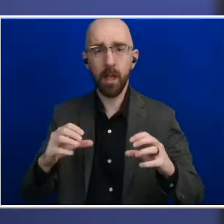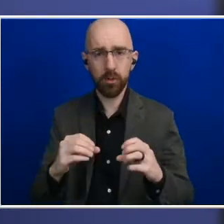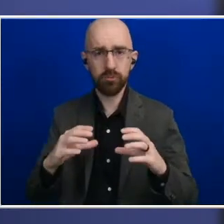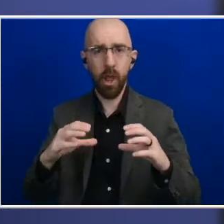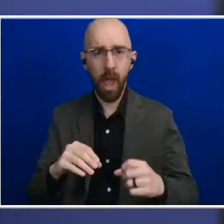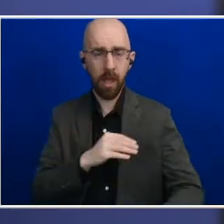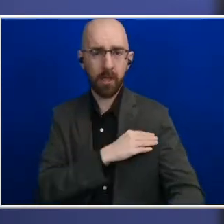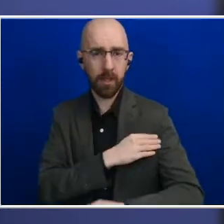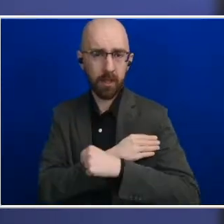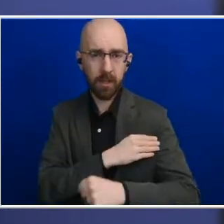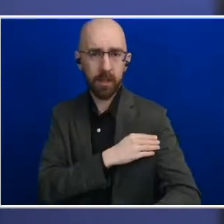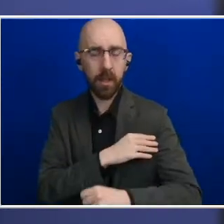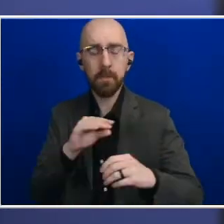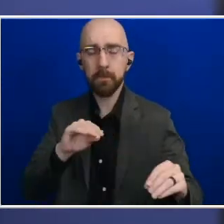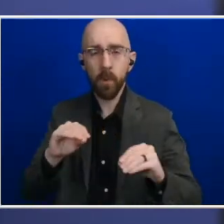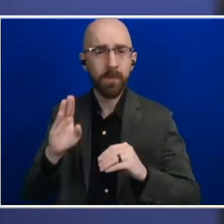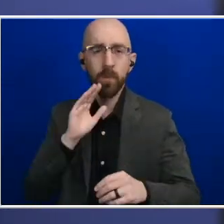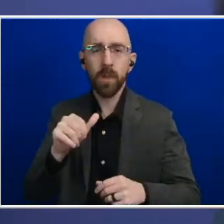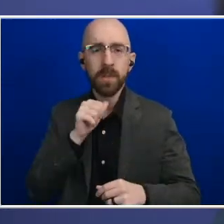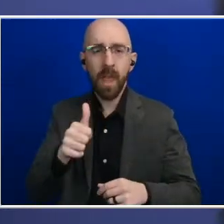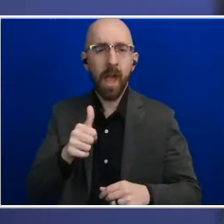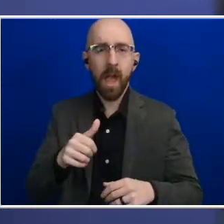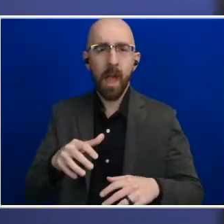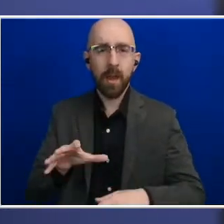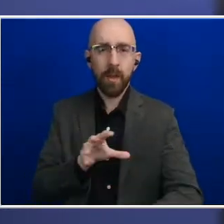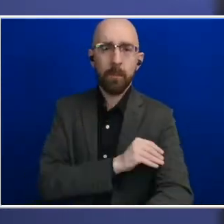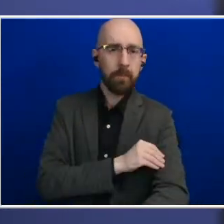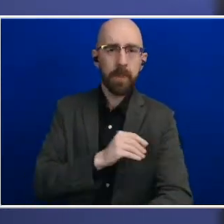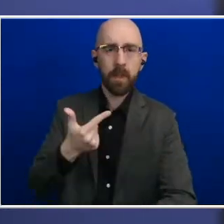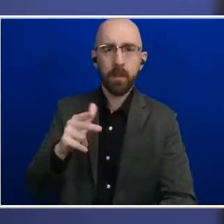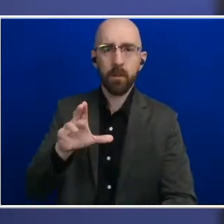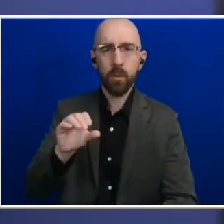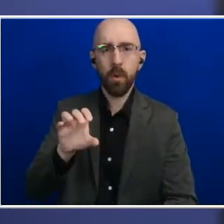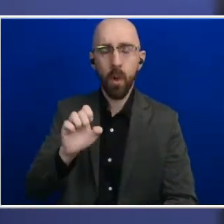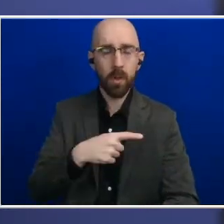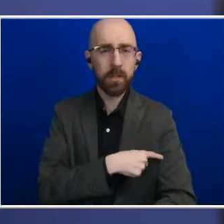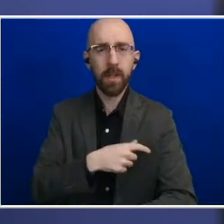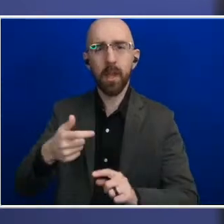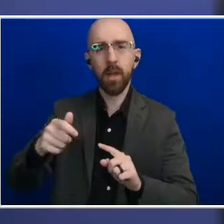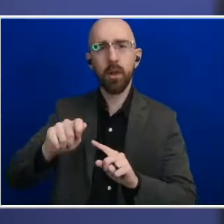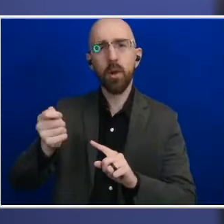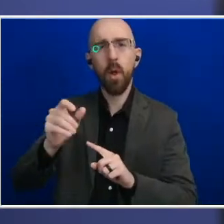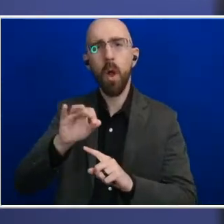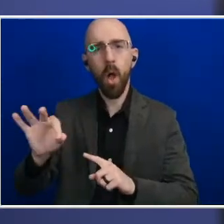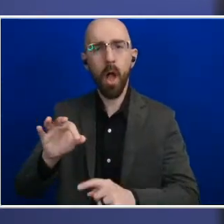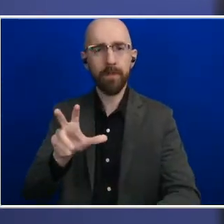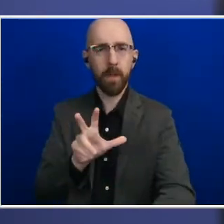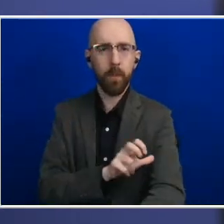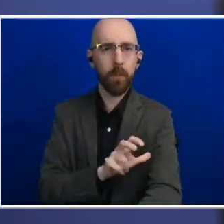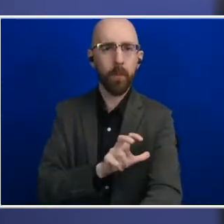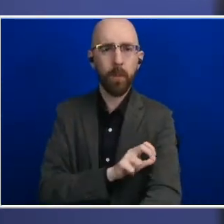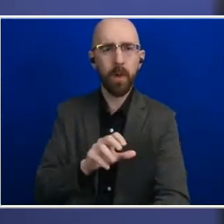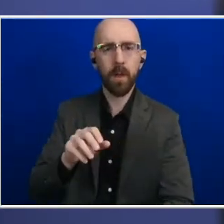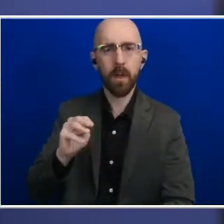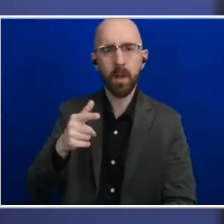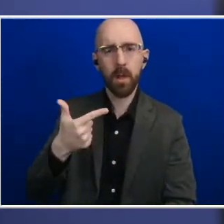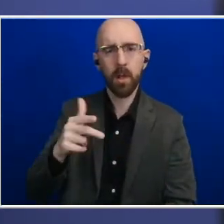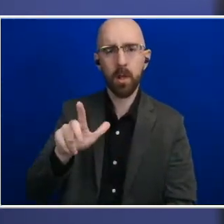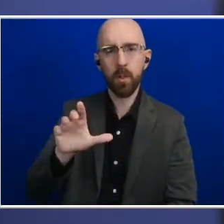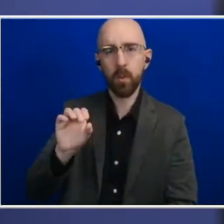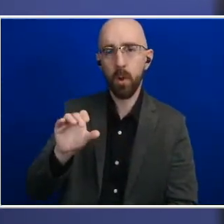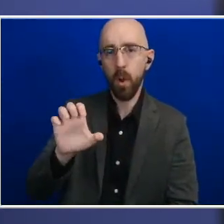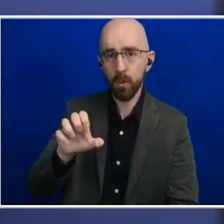not going to take up glucose. So then your muscles turn off the ability to take up glucose and respond to insulin to take up glucose. So that's why